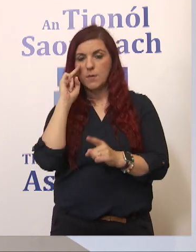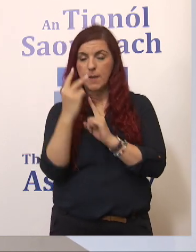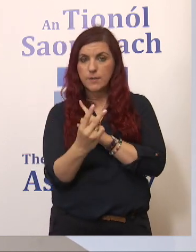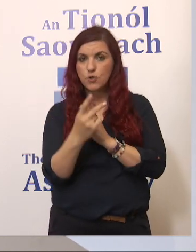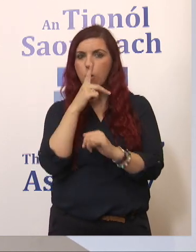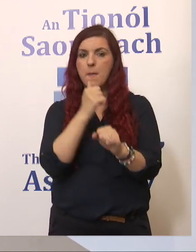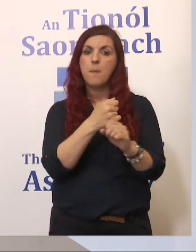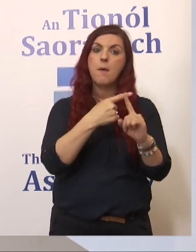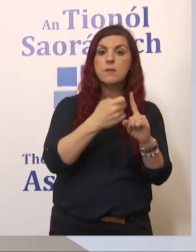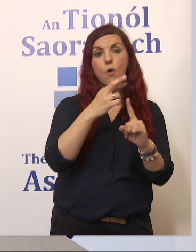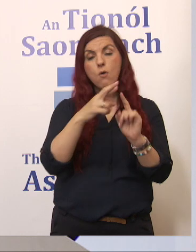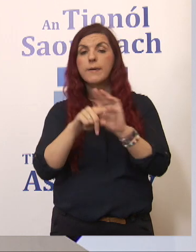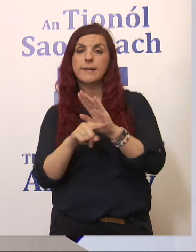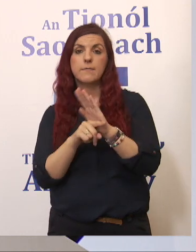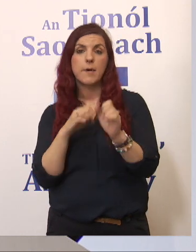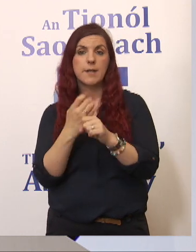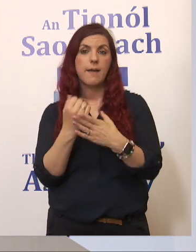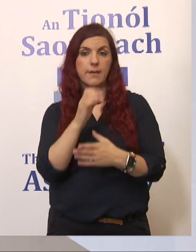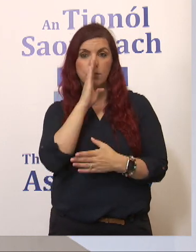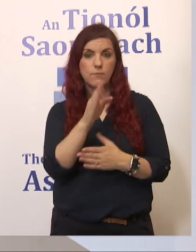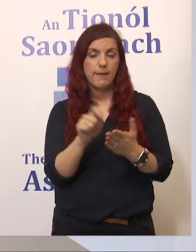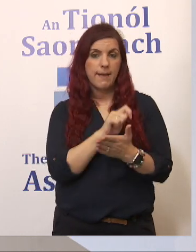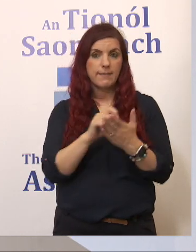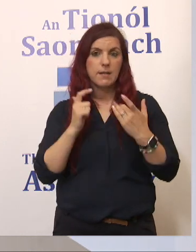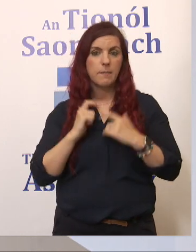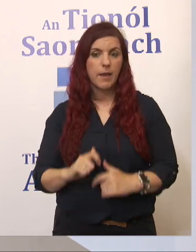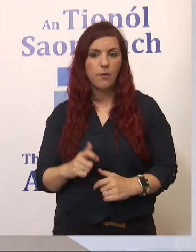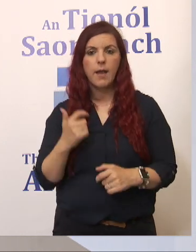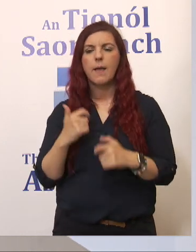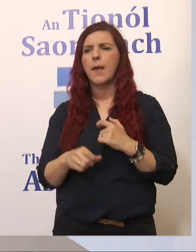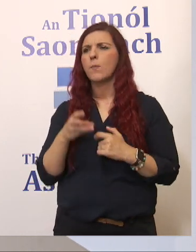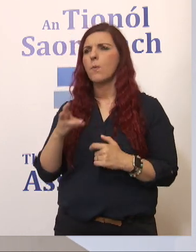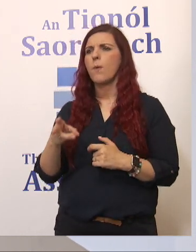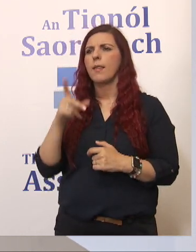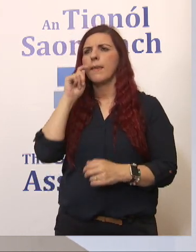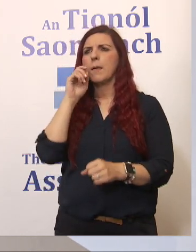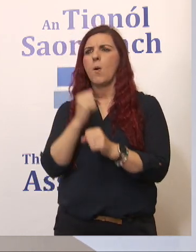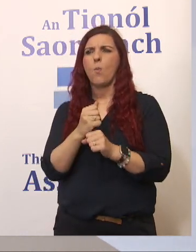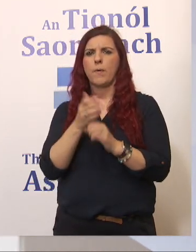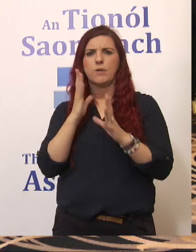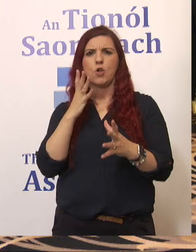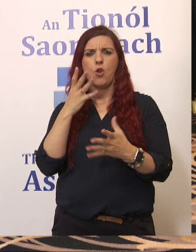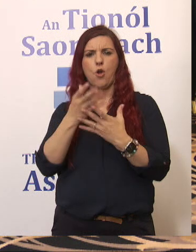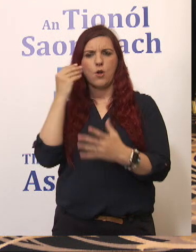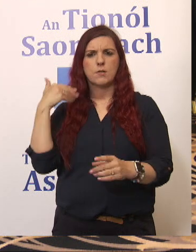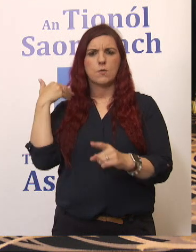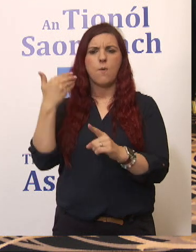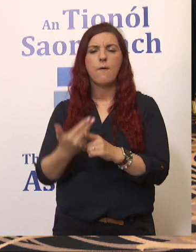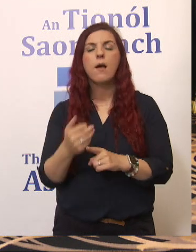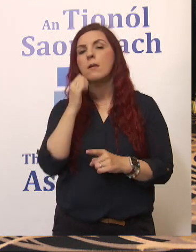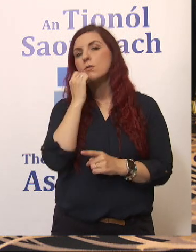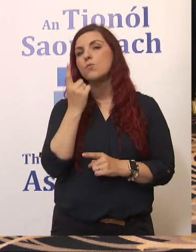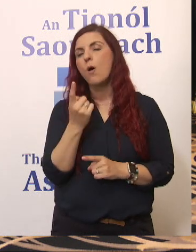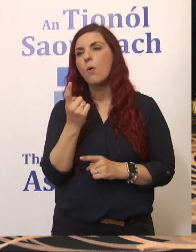disadvantages of having a directly elected mayor. And then we're going to speak about what we have learned so far. And tomorrow, and that's a